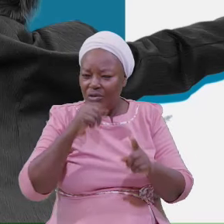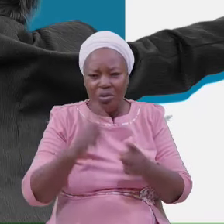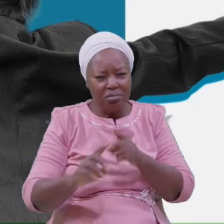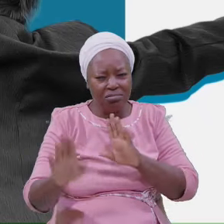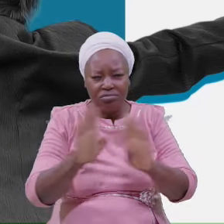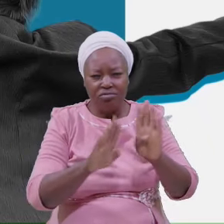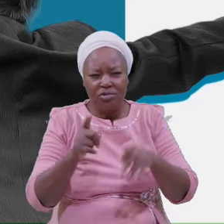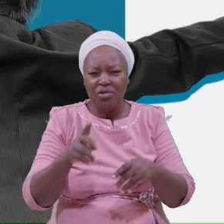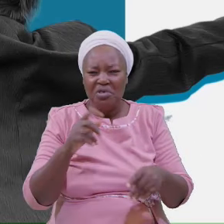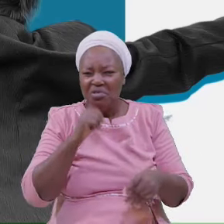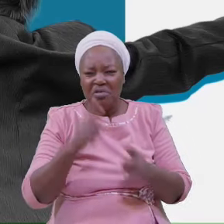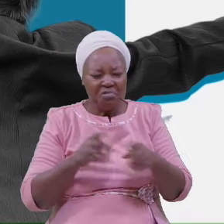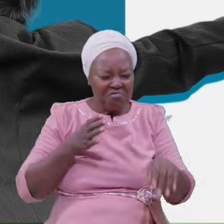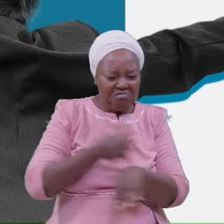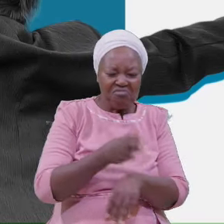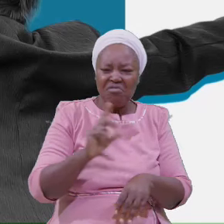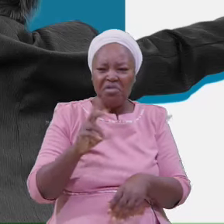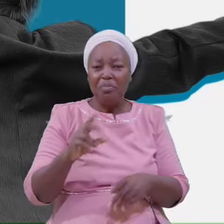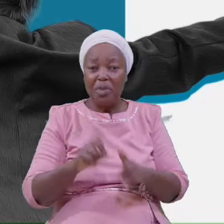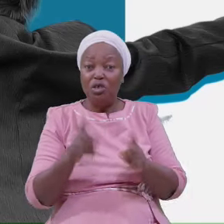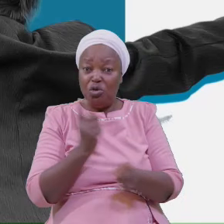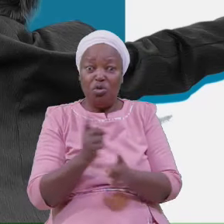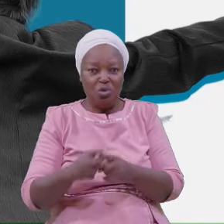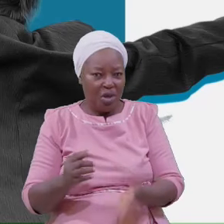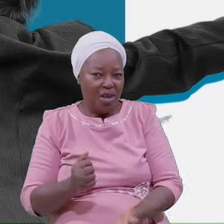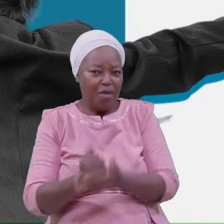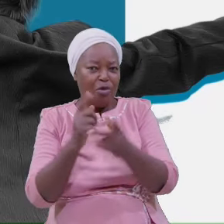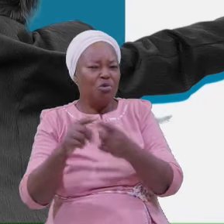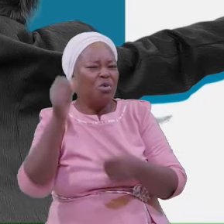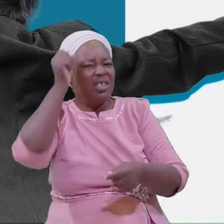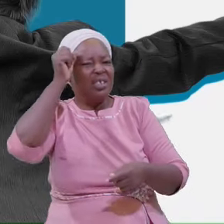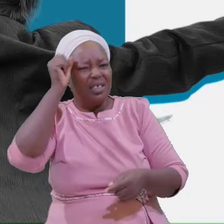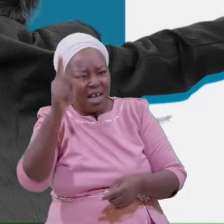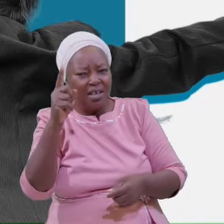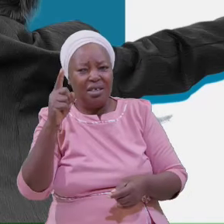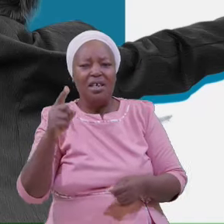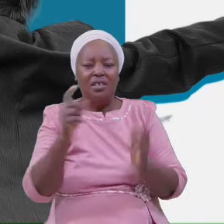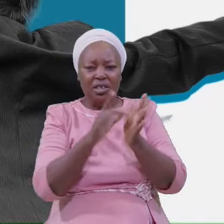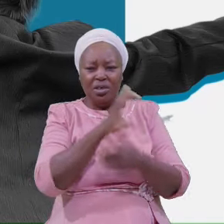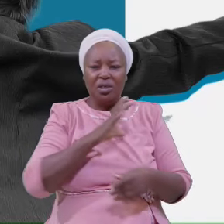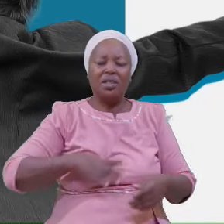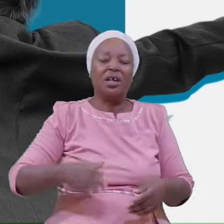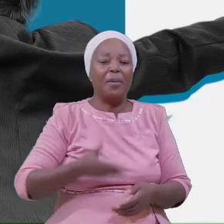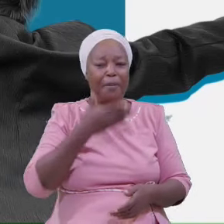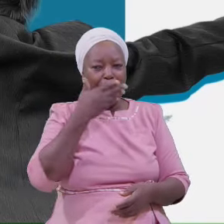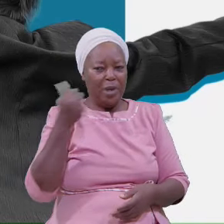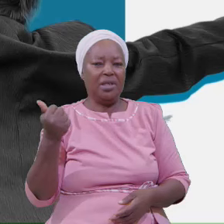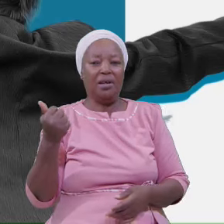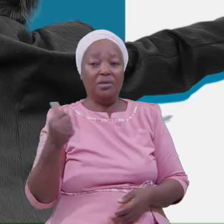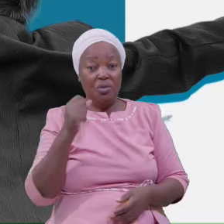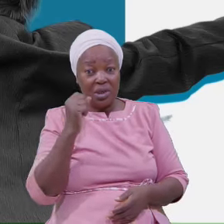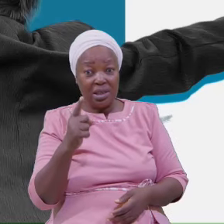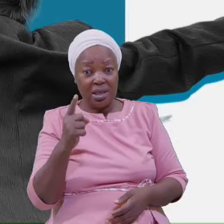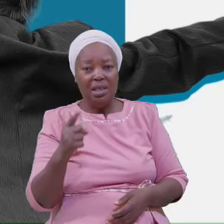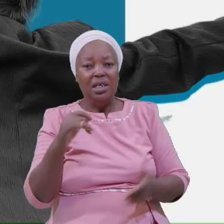to give your details for us, so we can assist you further in your new work with Christ. This is very important. Kindly do it